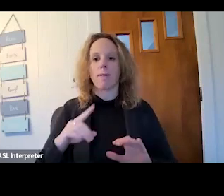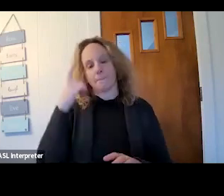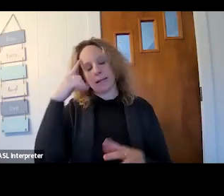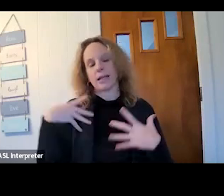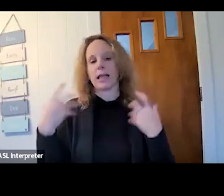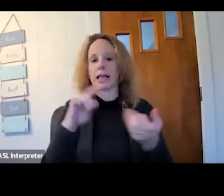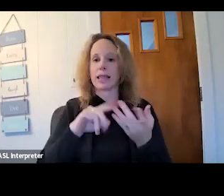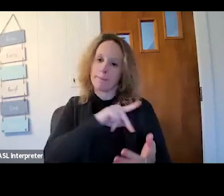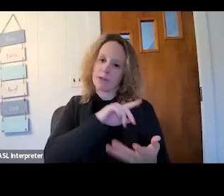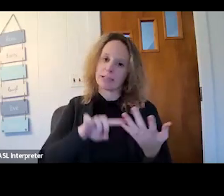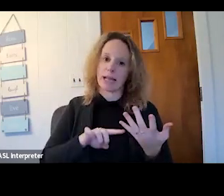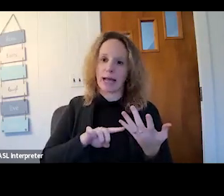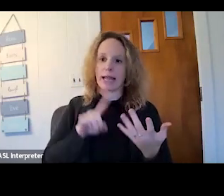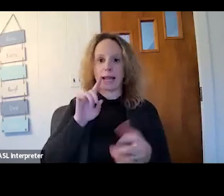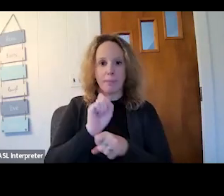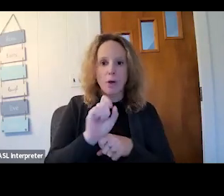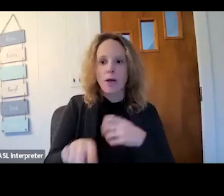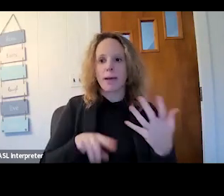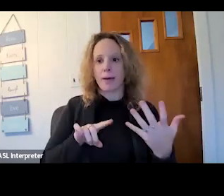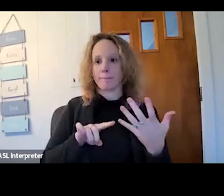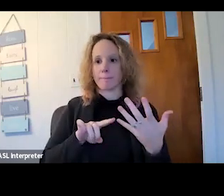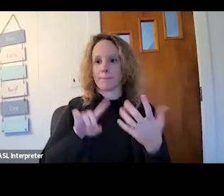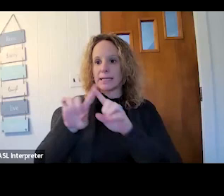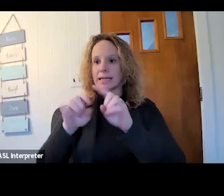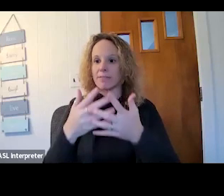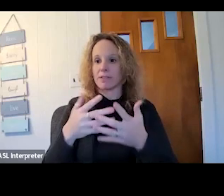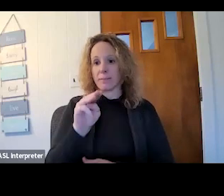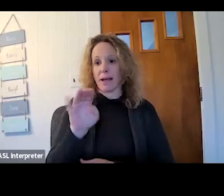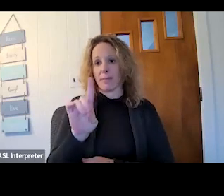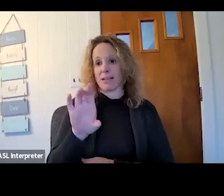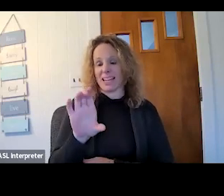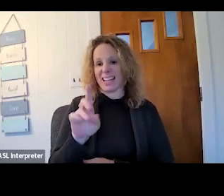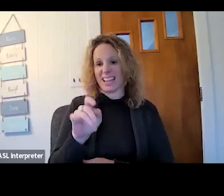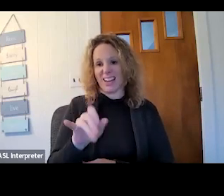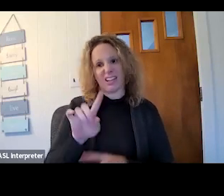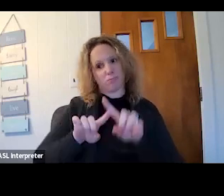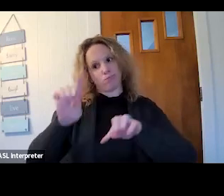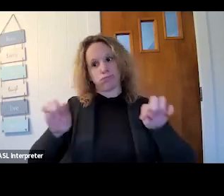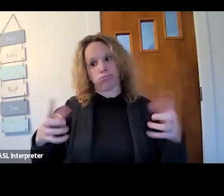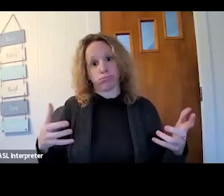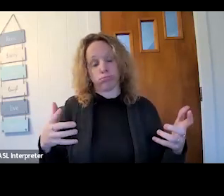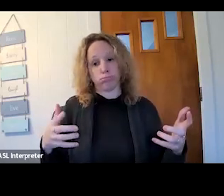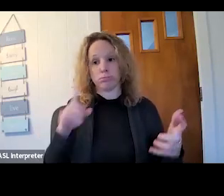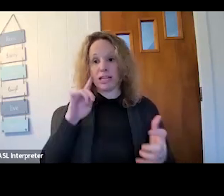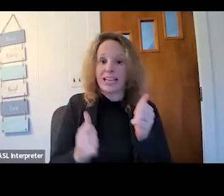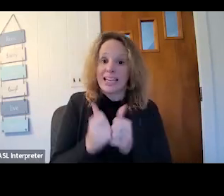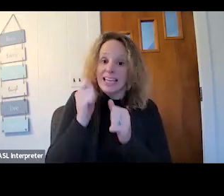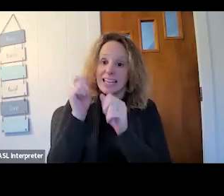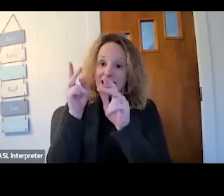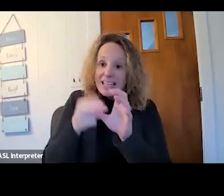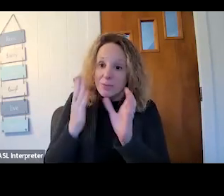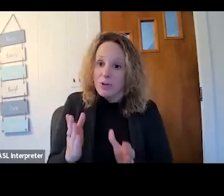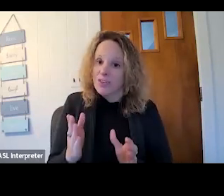health, personality, employment. In Miami-Dade County, we're very diverse. Each participant is